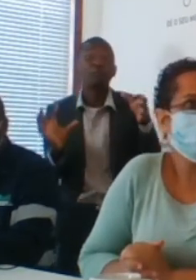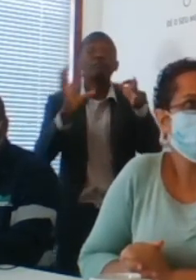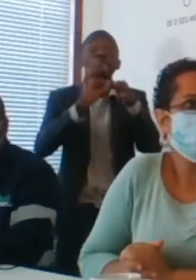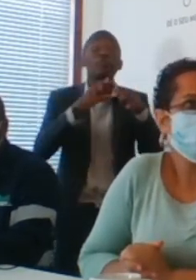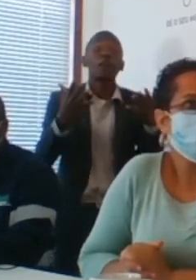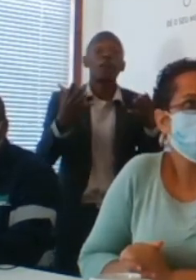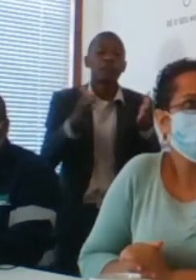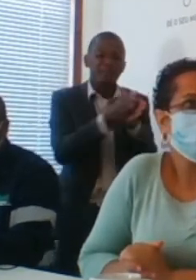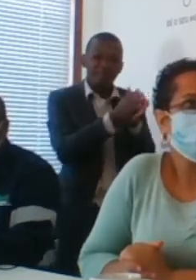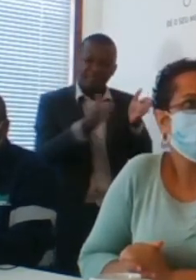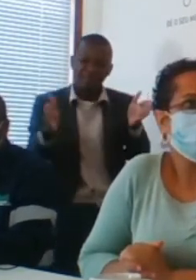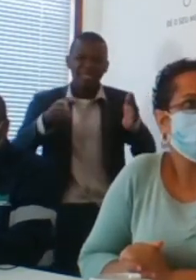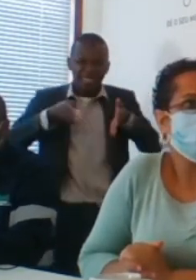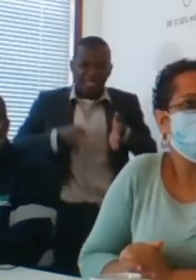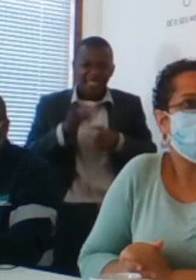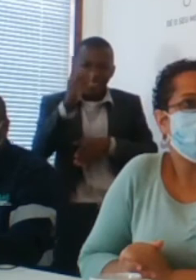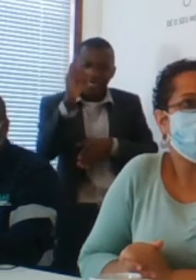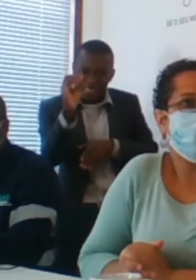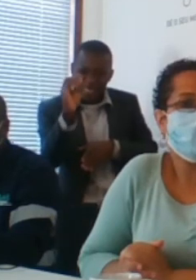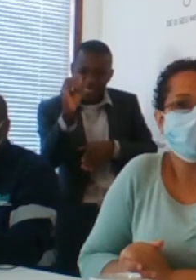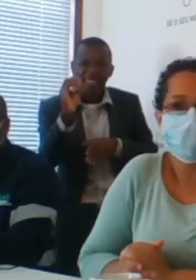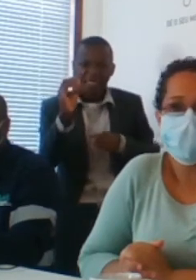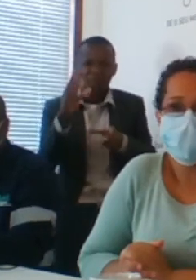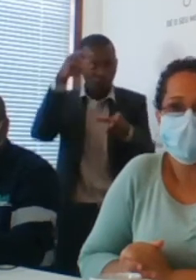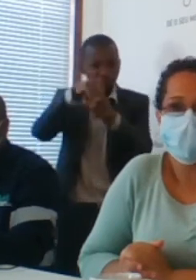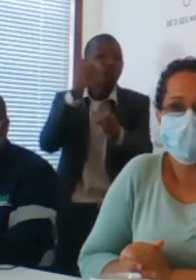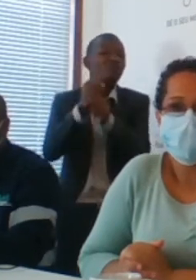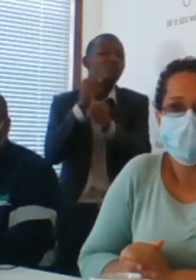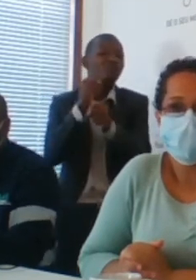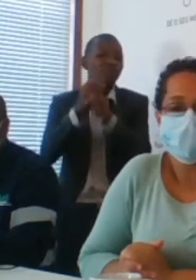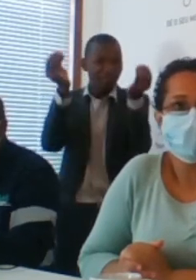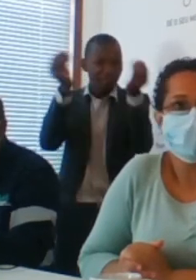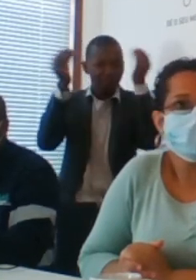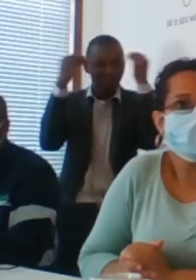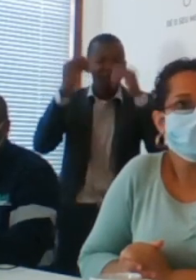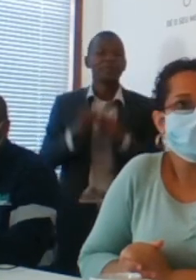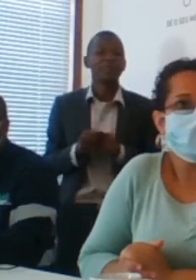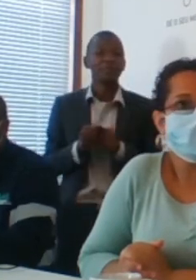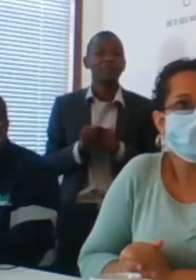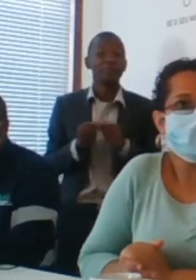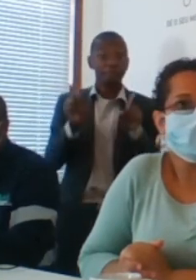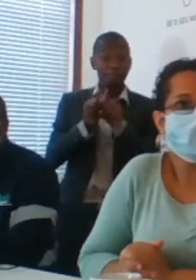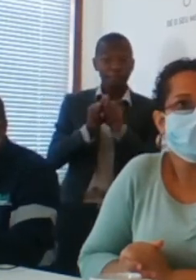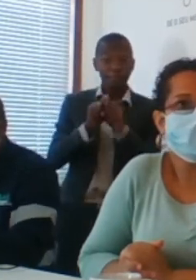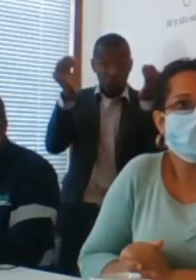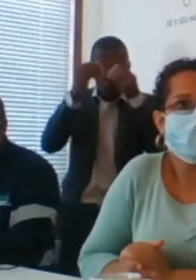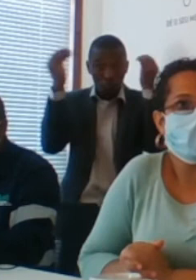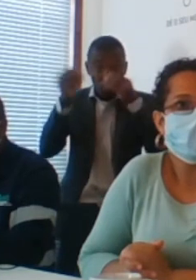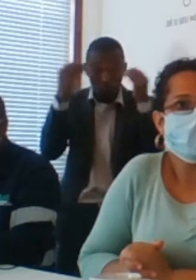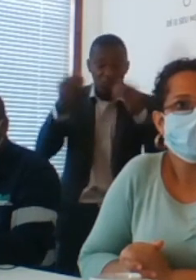grade 10, and this level, the student or the trainees, they can accumulate the